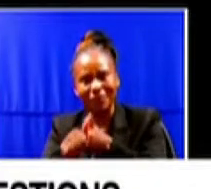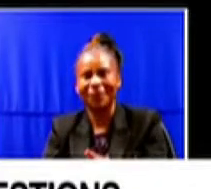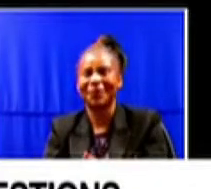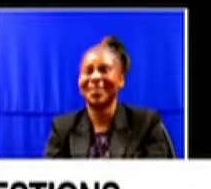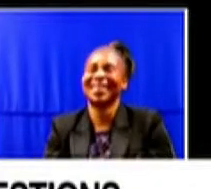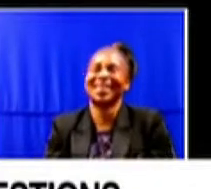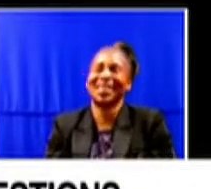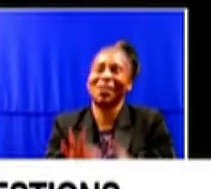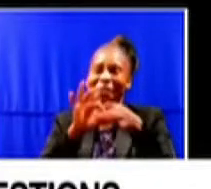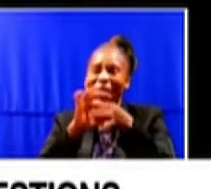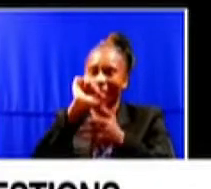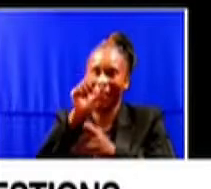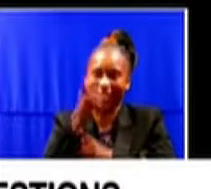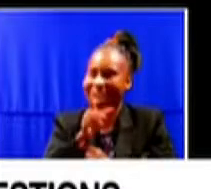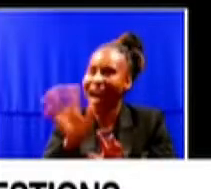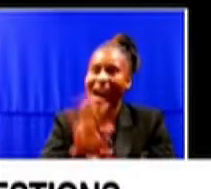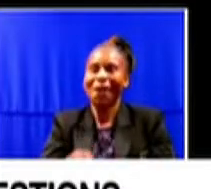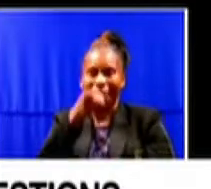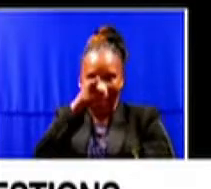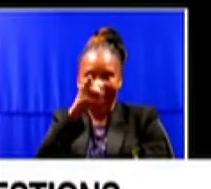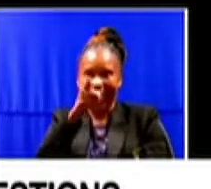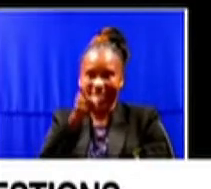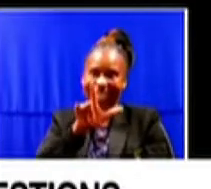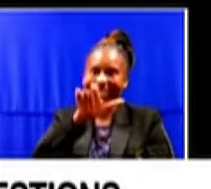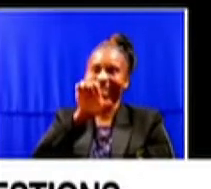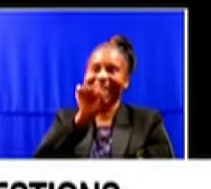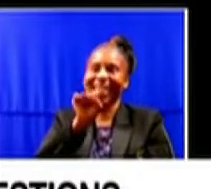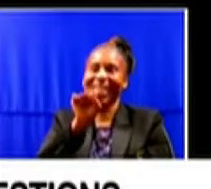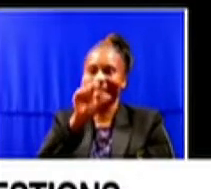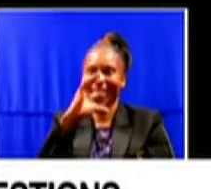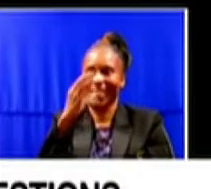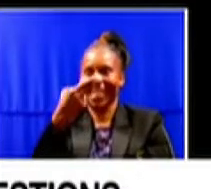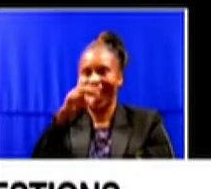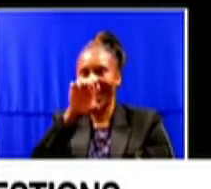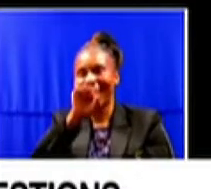man. Why don't you cool down chisa? You are perpetuating.